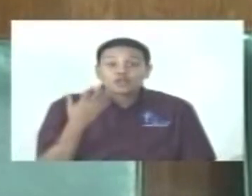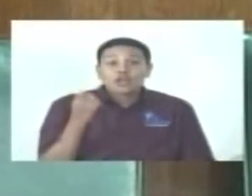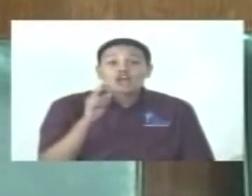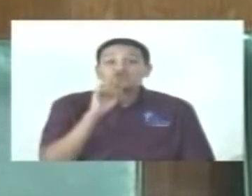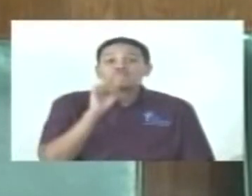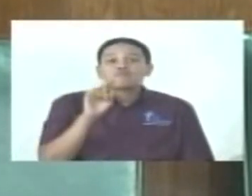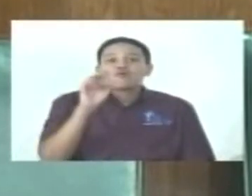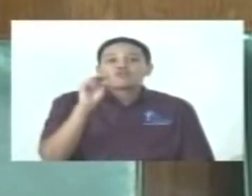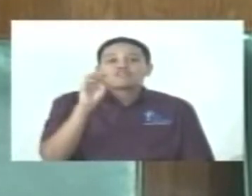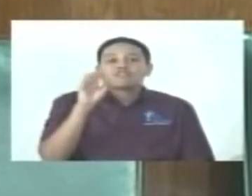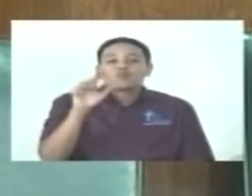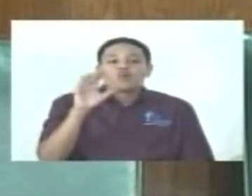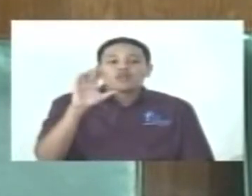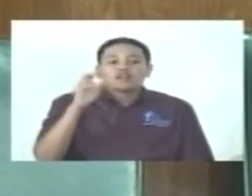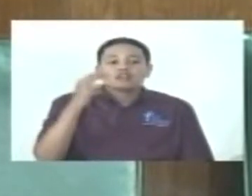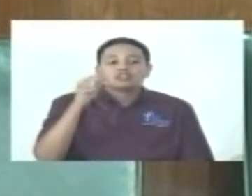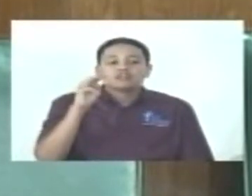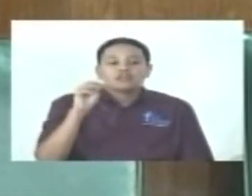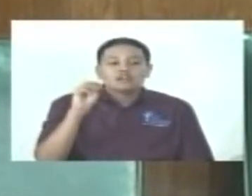Chambers.